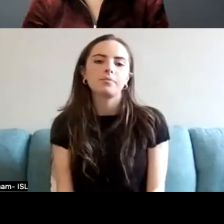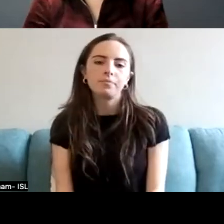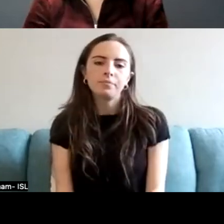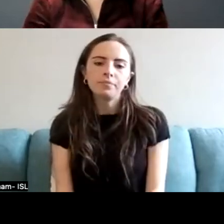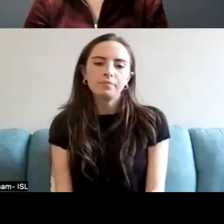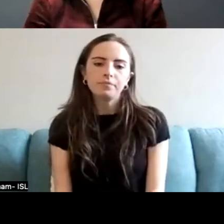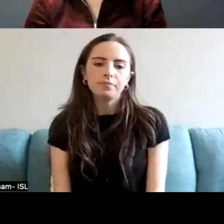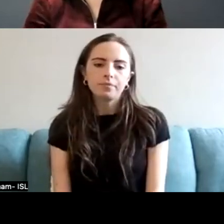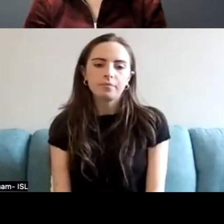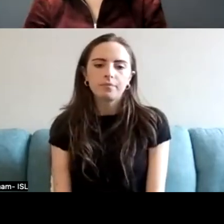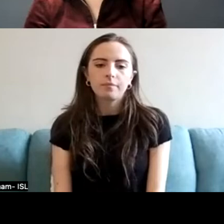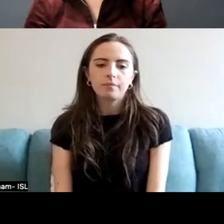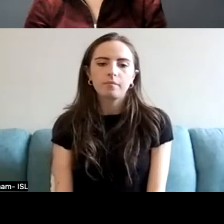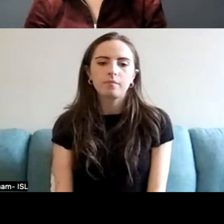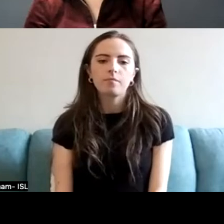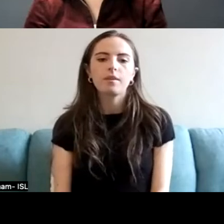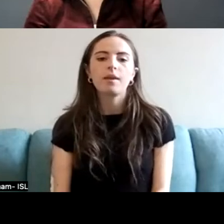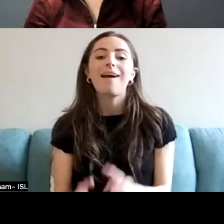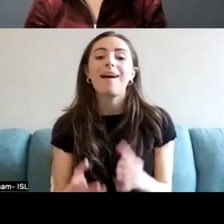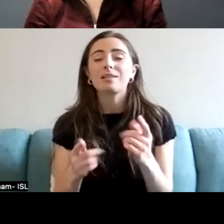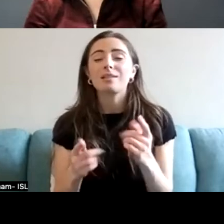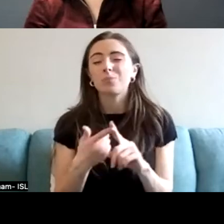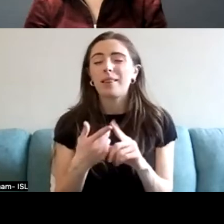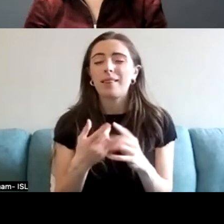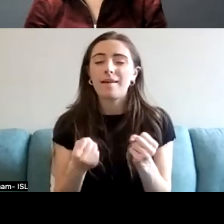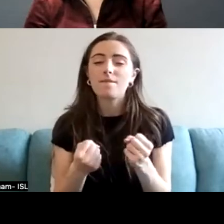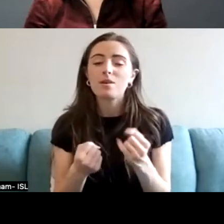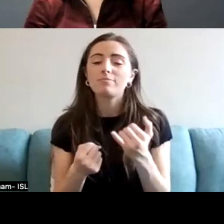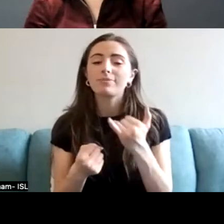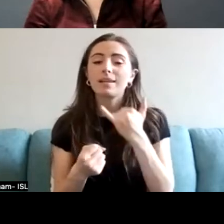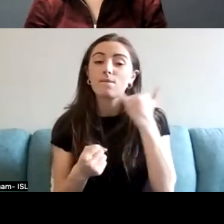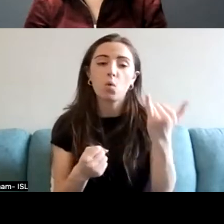our direct helpline number, or you can get us on